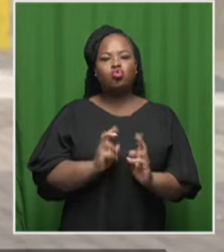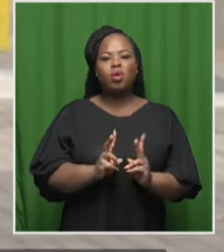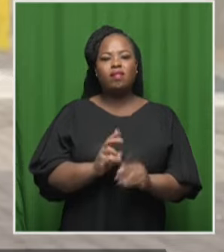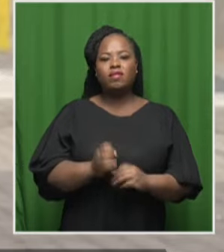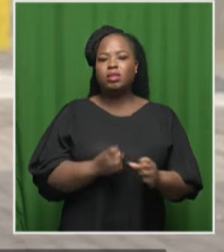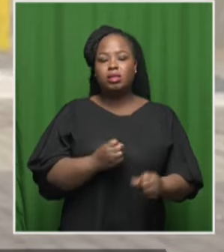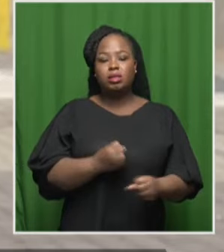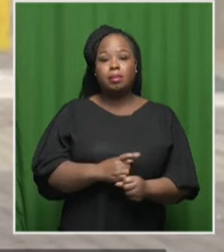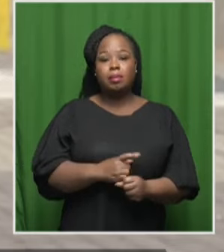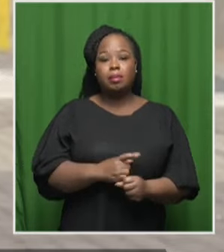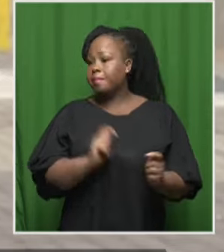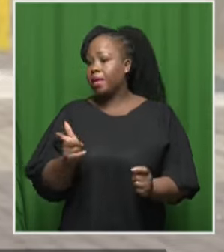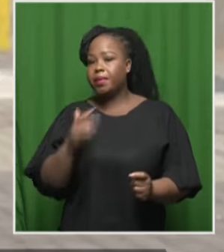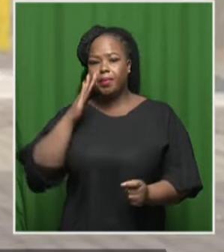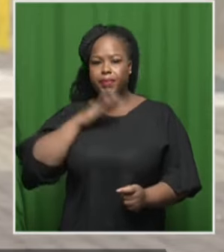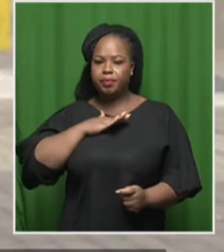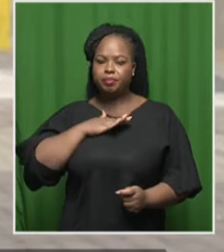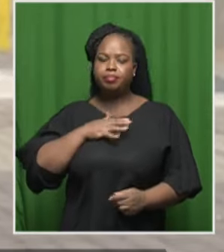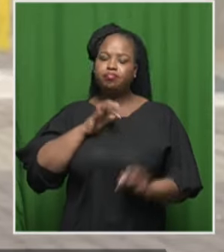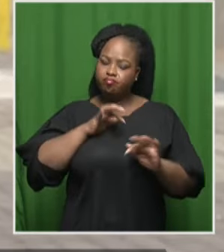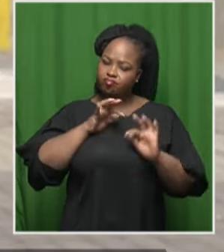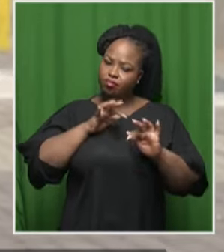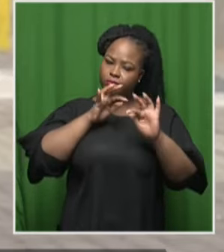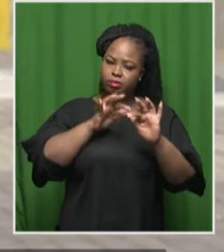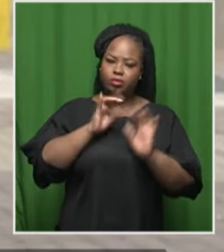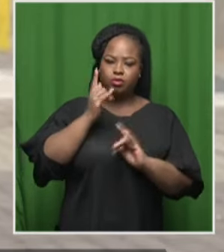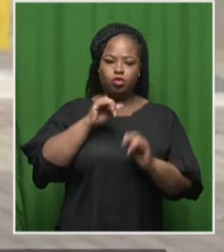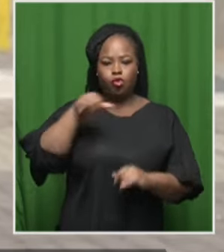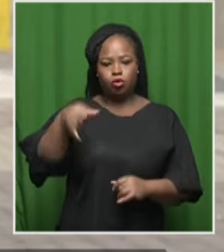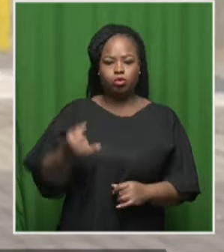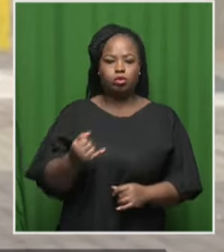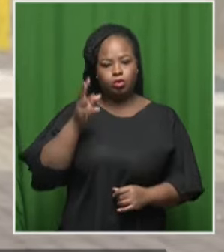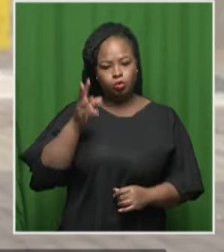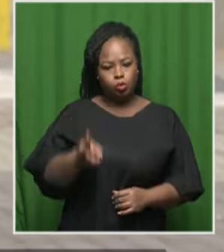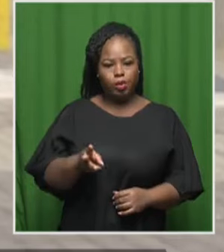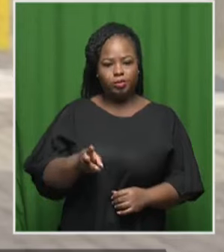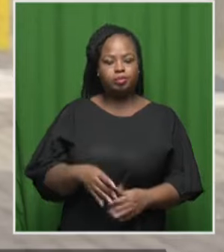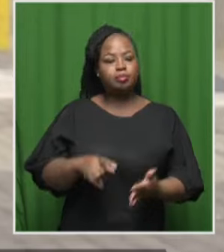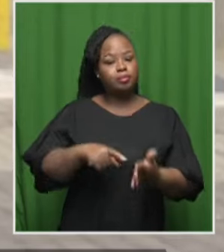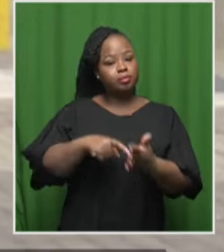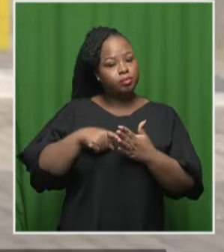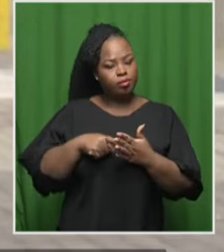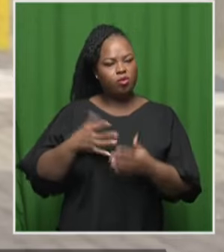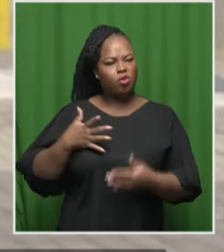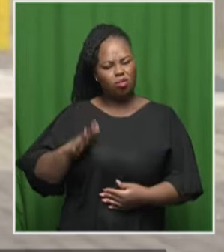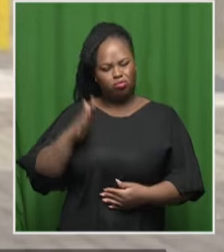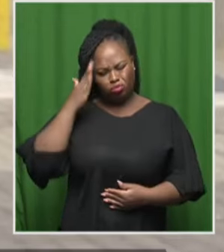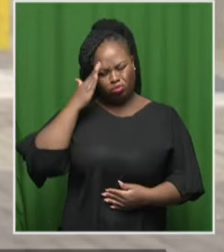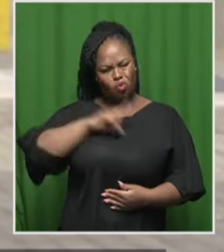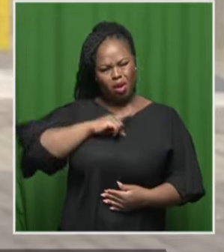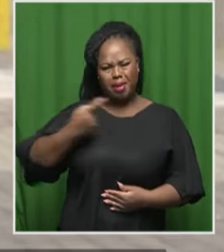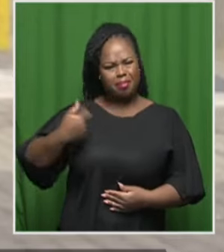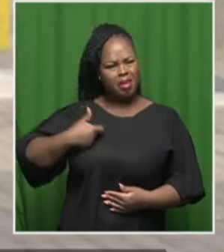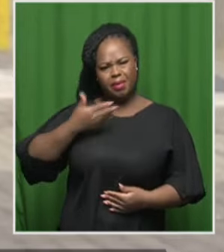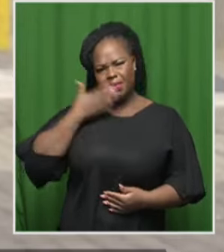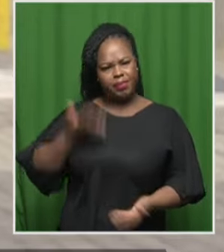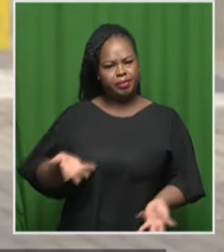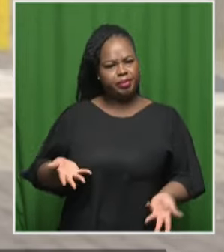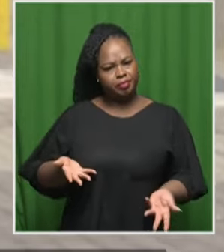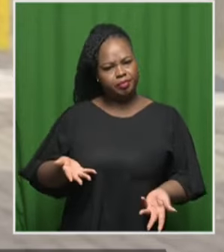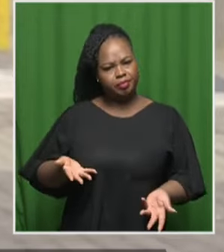payments as of yet. So they will be going to the city of Johannesburg to demand answers on why they haven't received